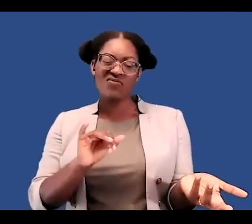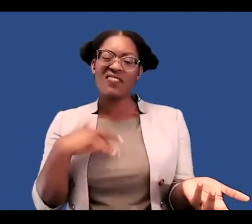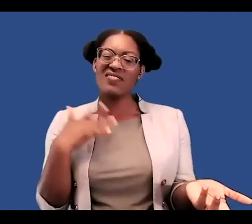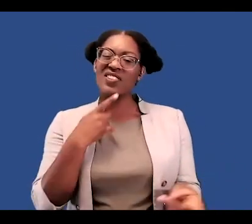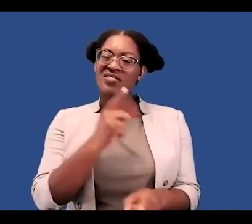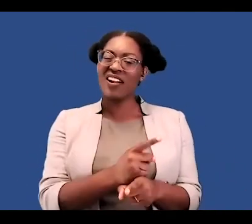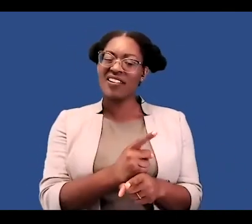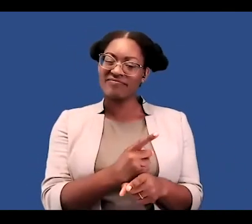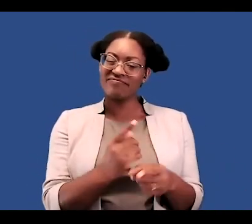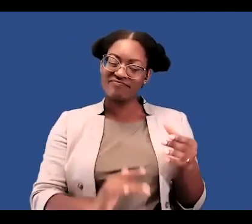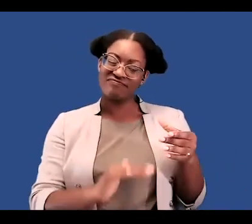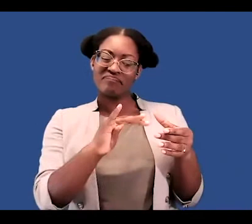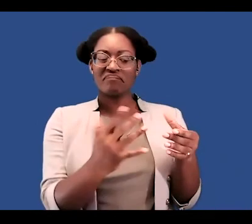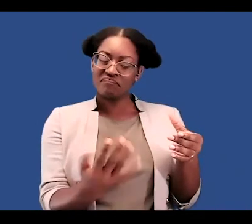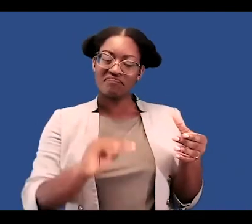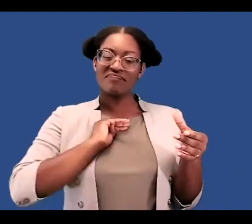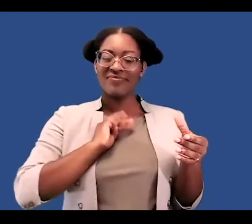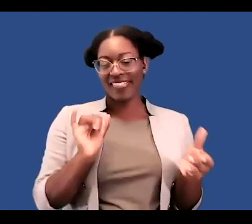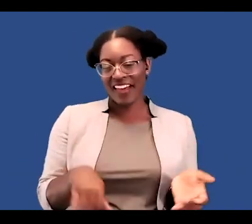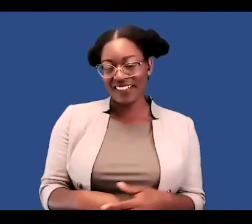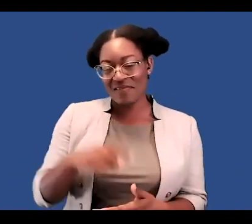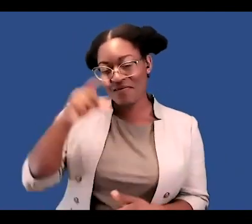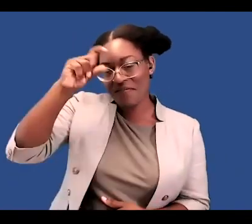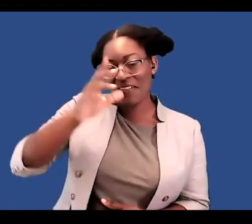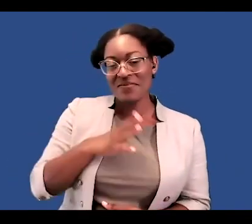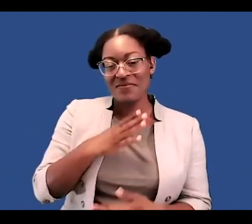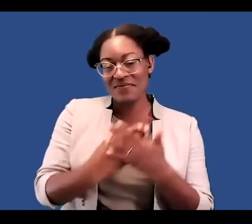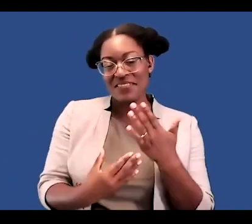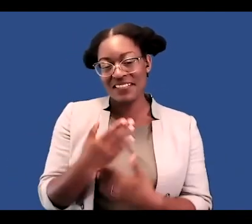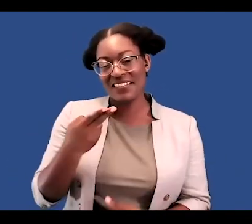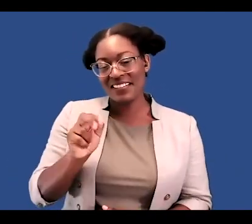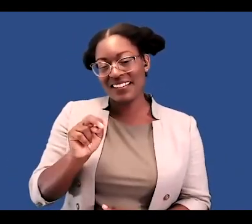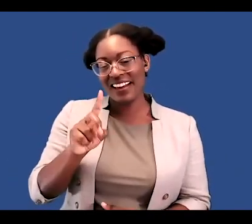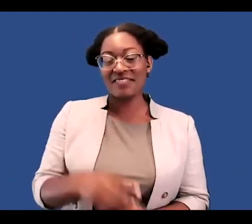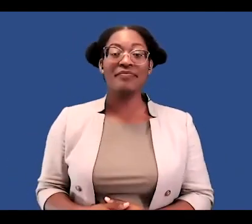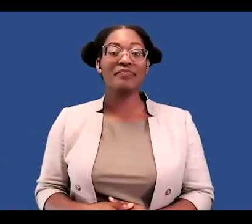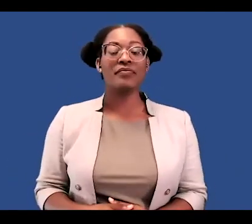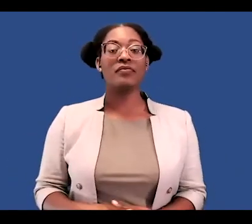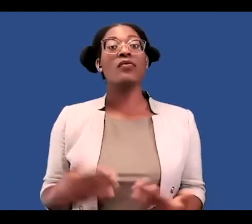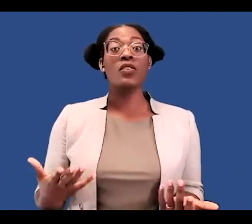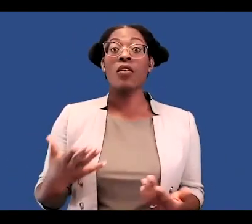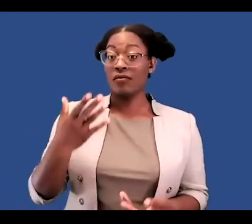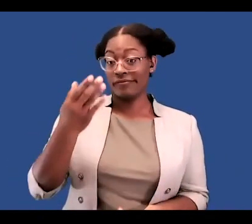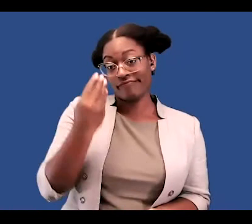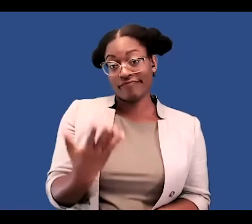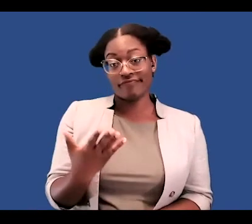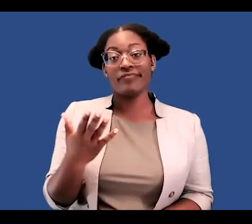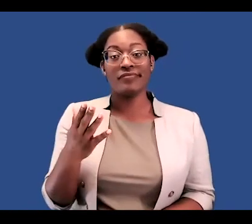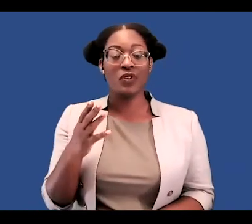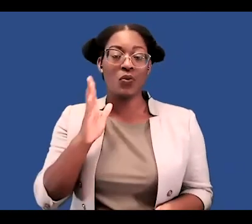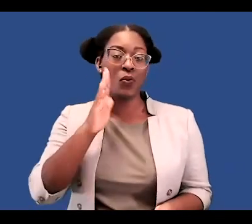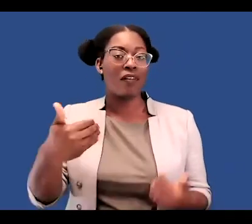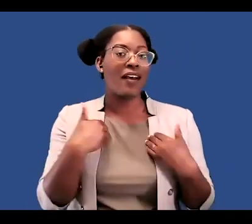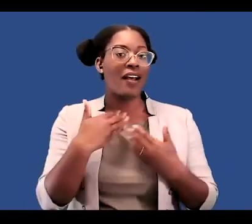grab your tea blend. Okay, that looks, I'm gonna fill my palm up a little bit. Okay, there will be some droppage, so